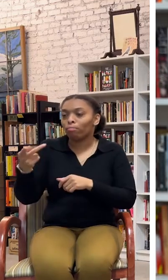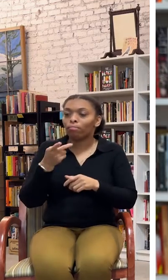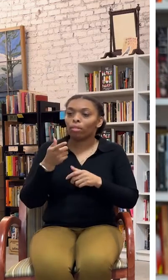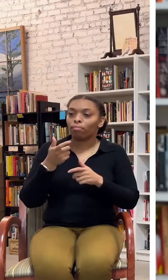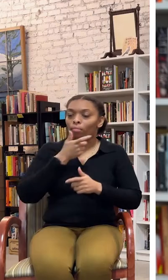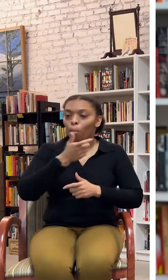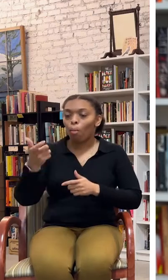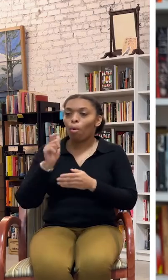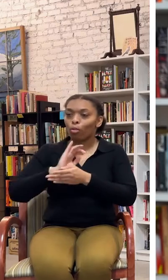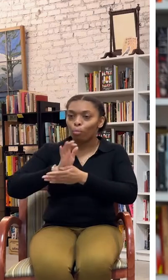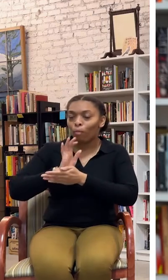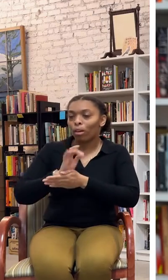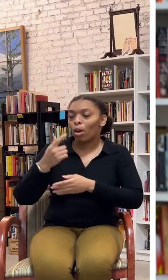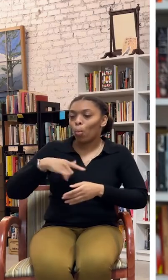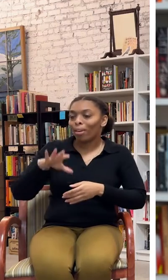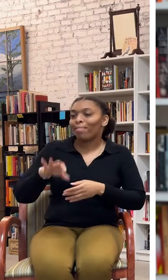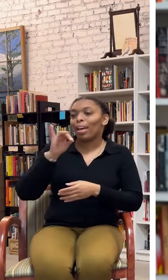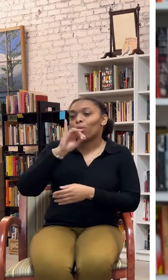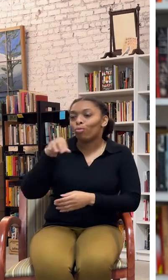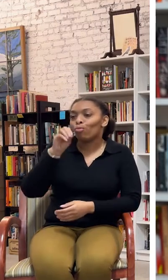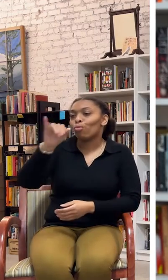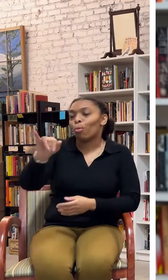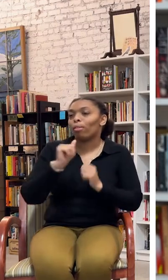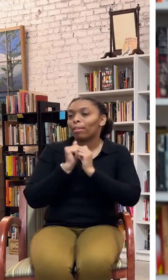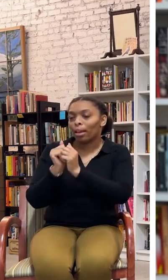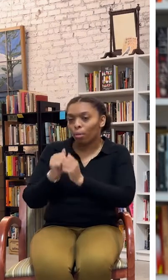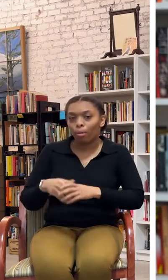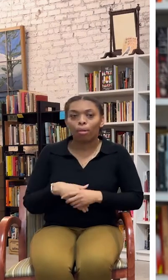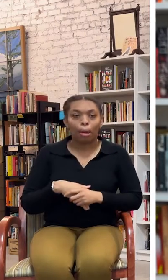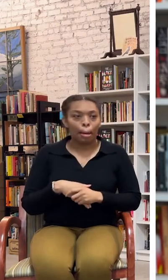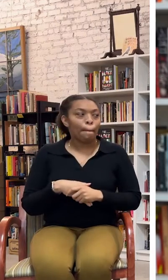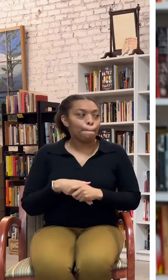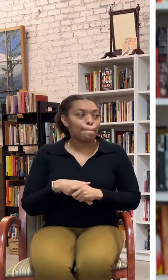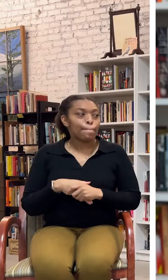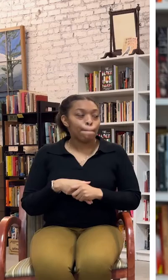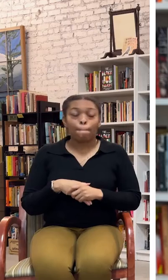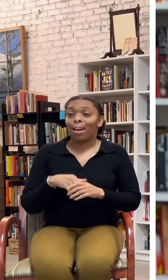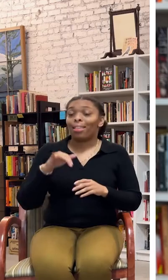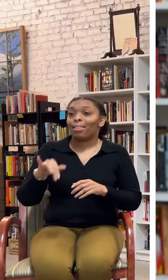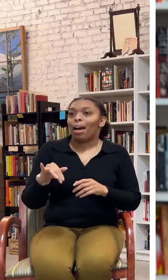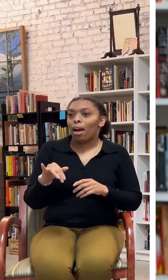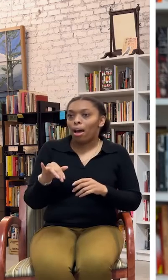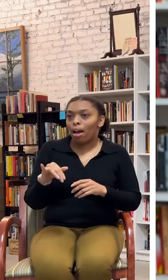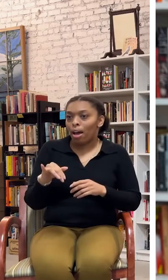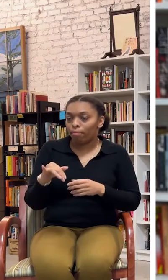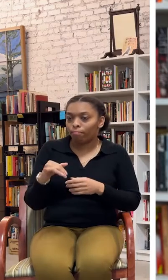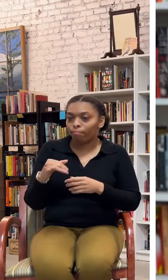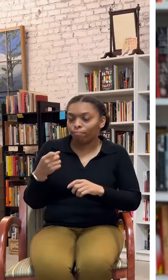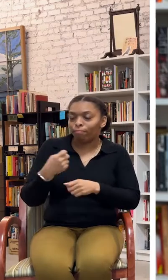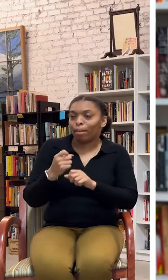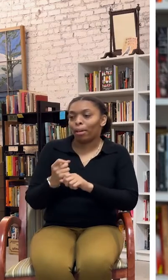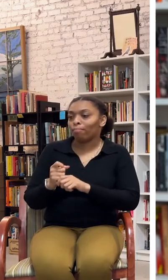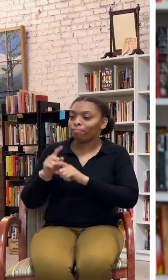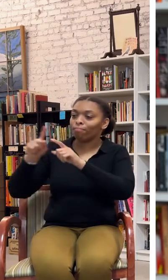together. We found levity. We found joy together. And that impulse made me go to Facebook when that was a thing,